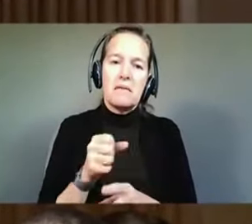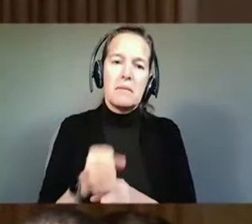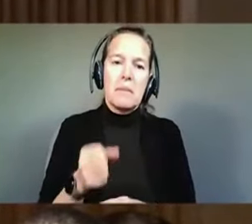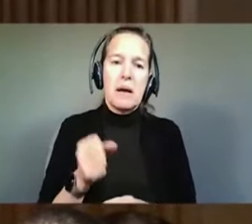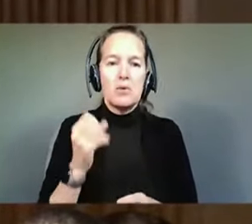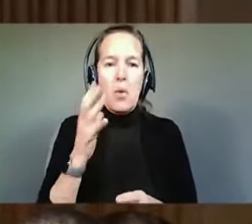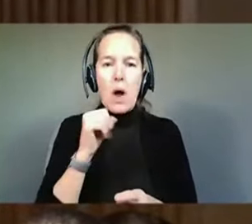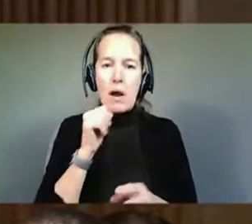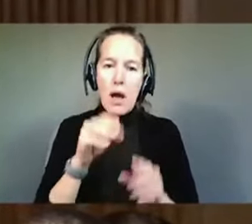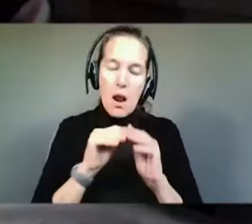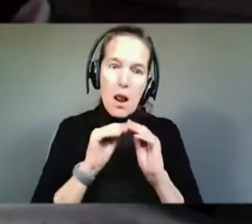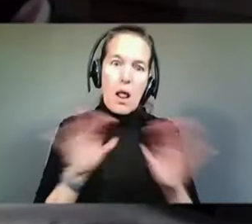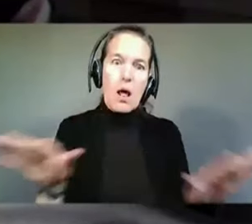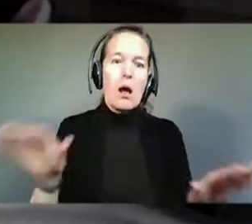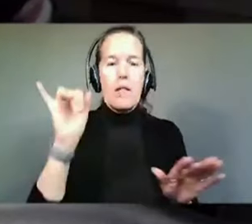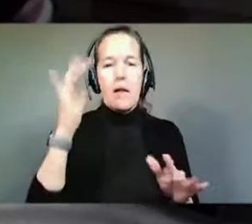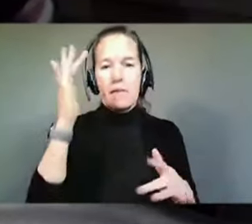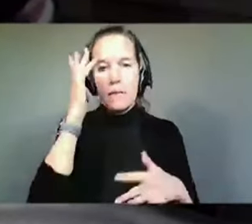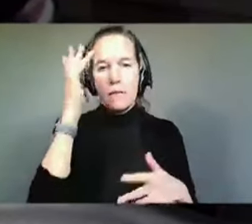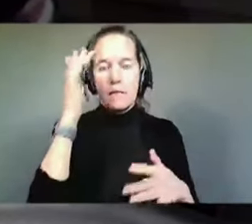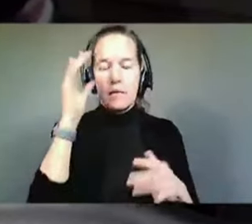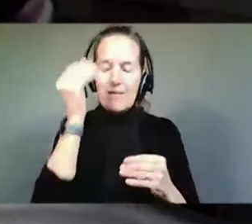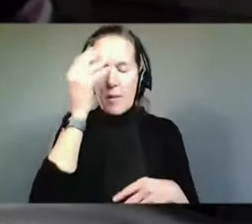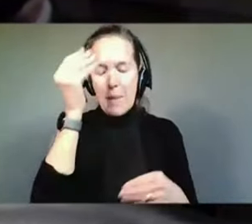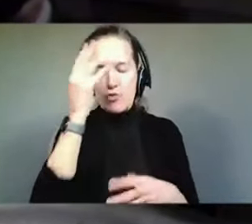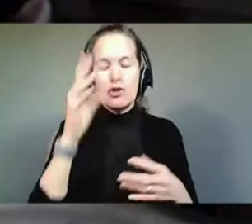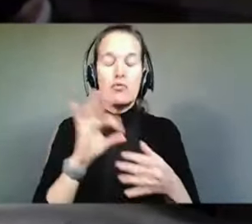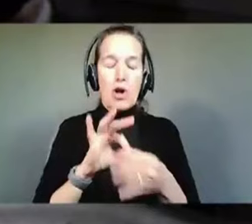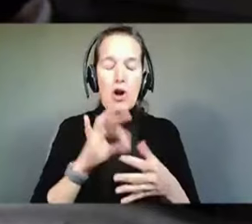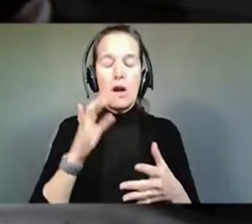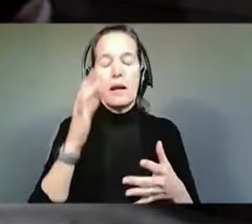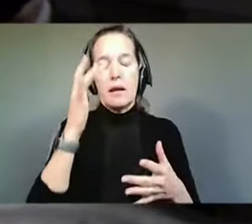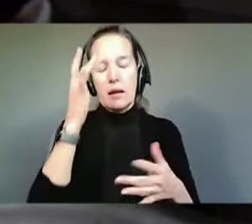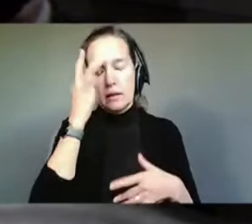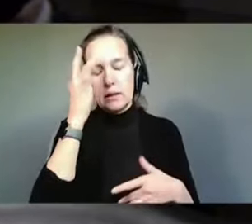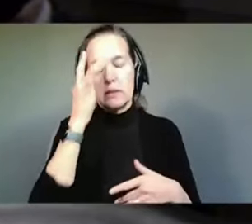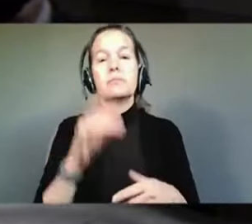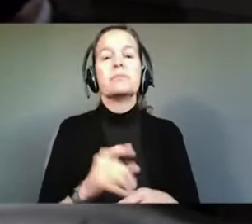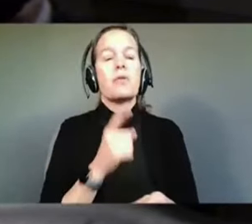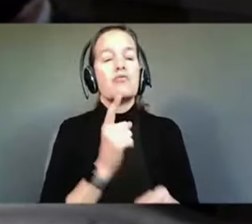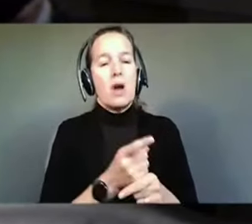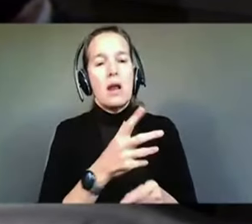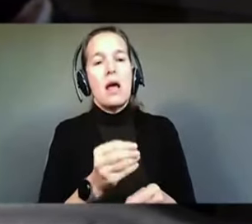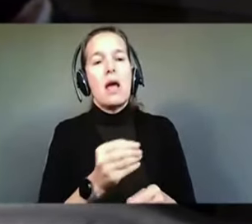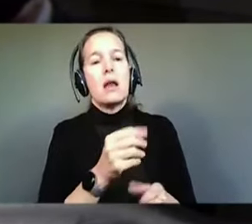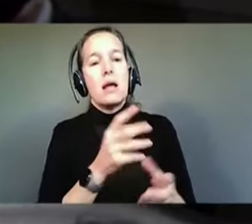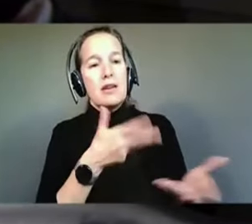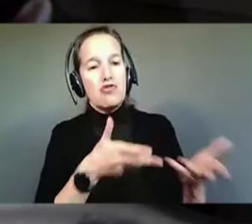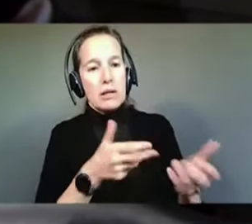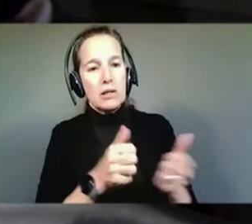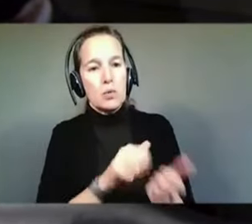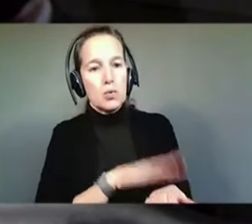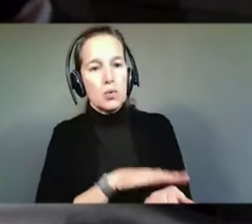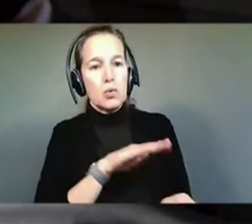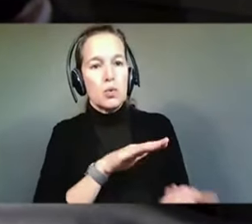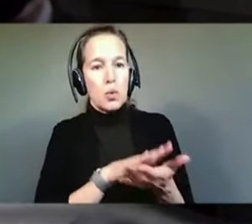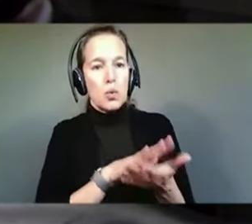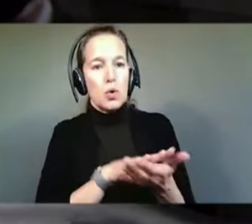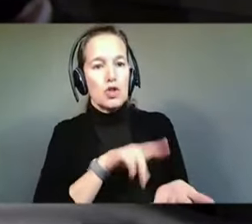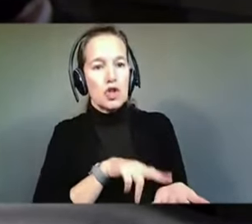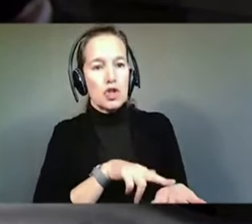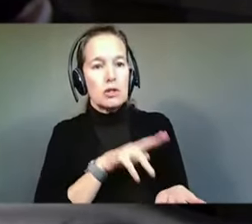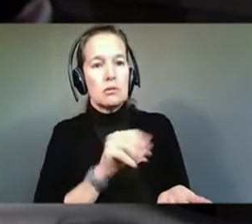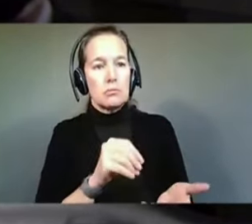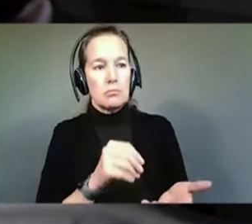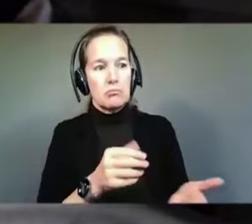I appreciate that. And it strikes me that interacting with school nurses and getting school nurses engaged in this is one way to make